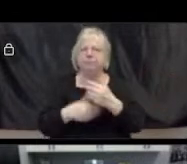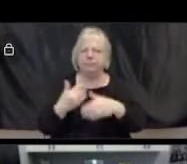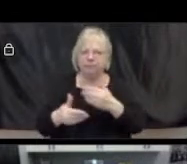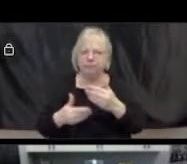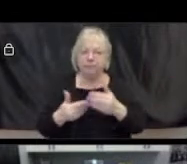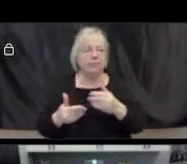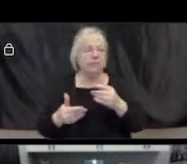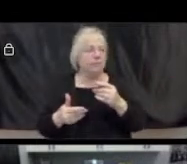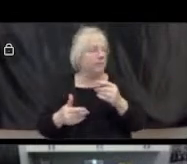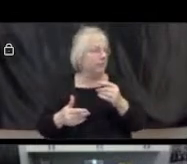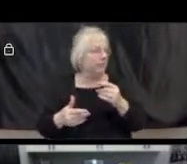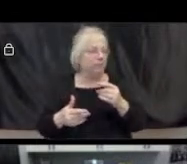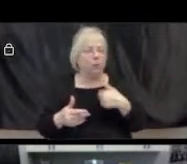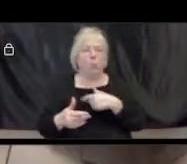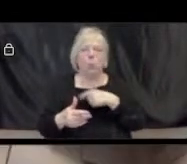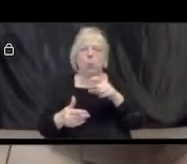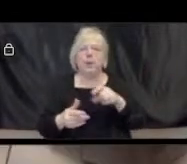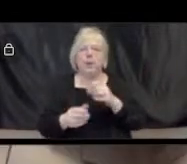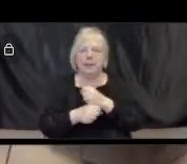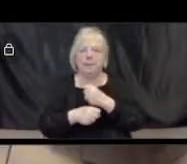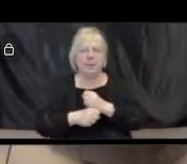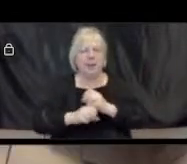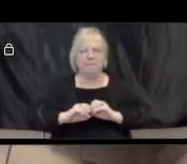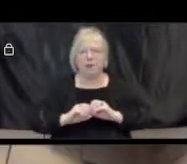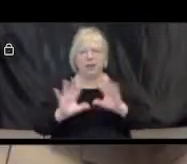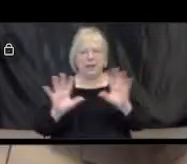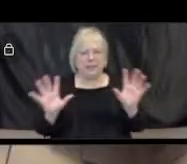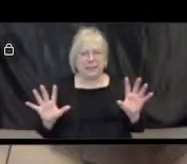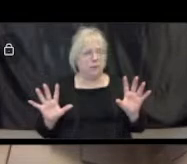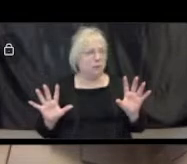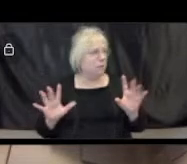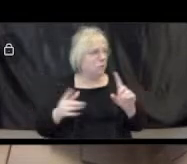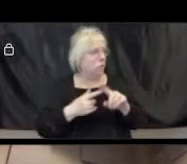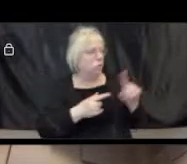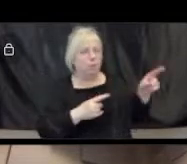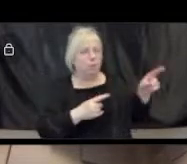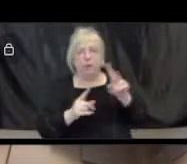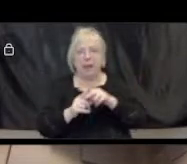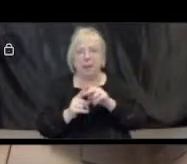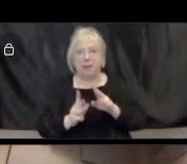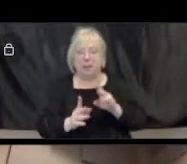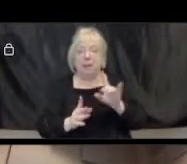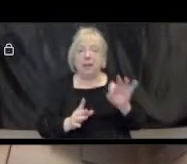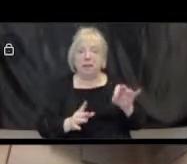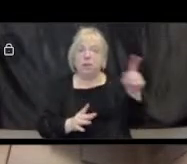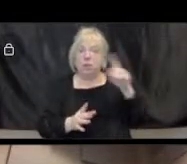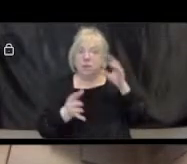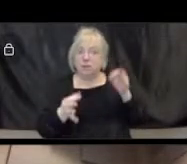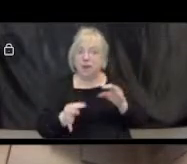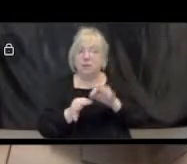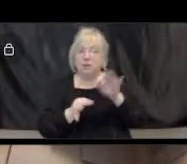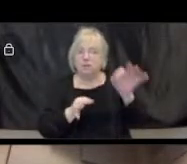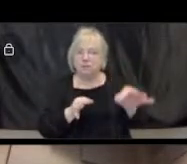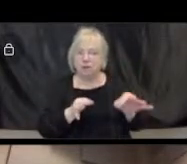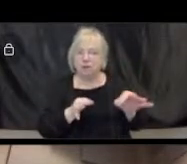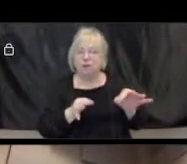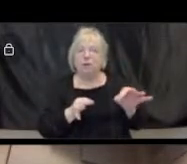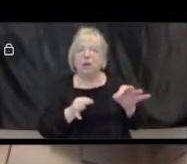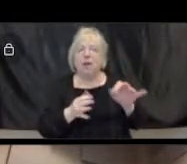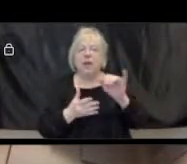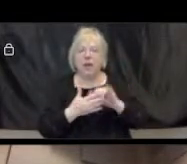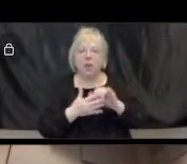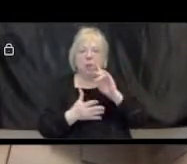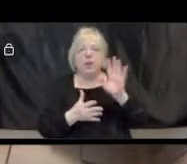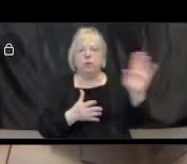and we need to make it abundantly clear to the applicant that if he chooses to defer, then it will be at his